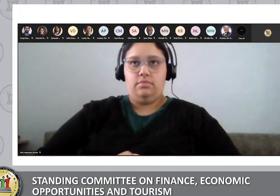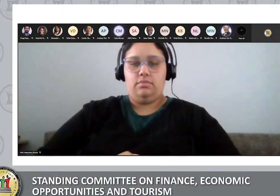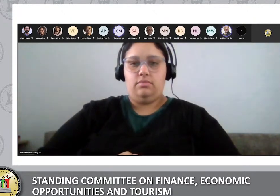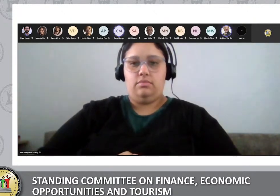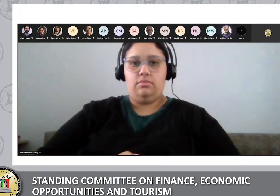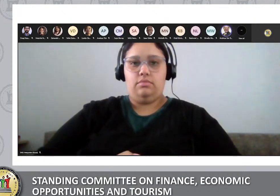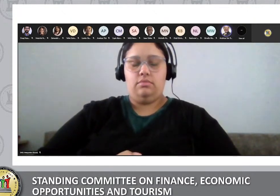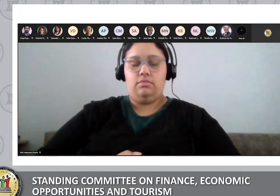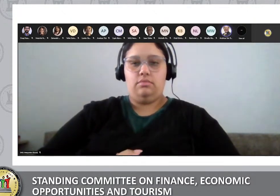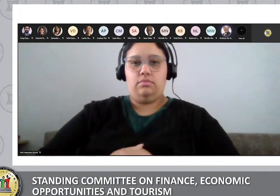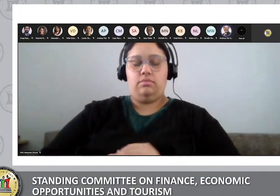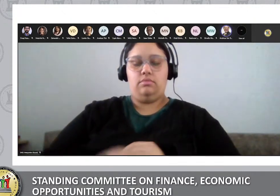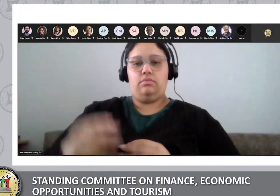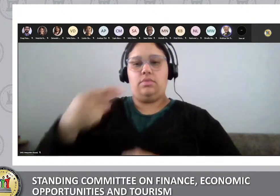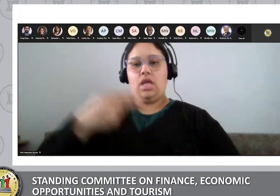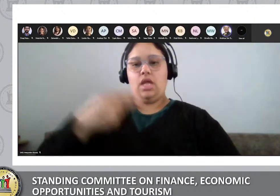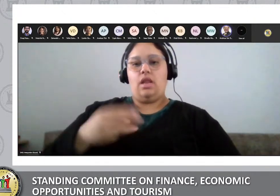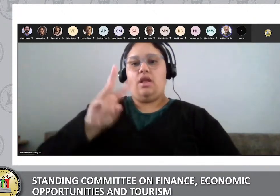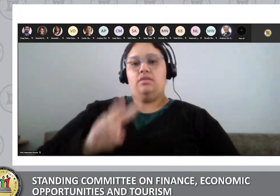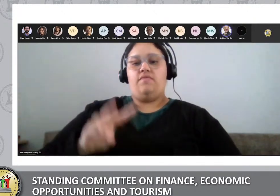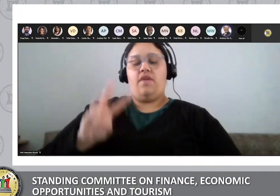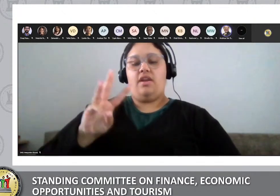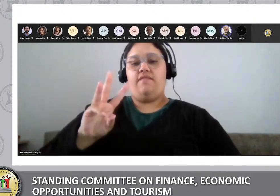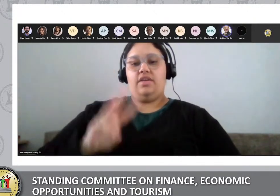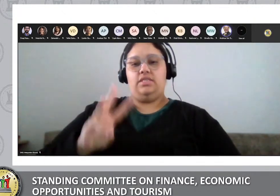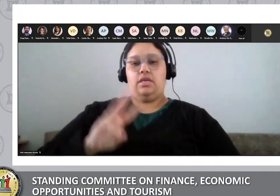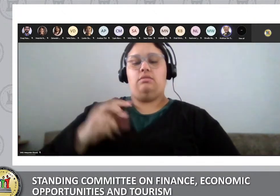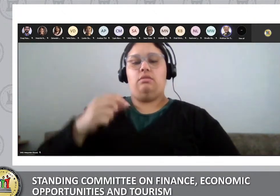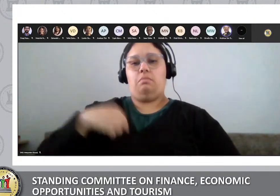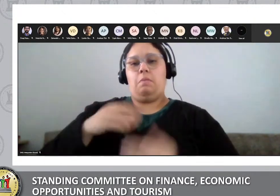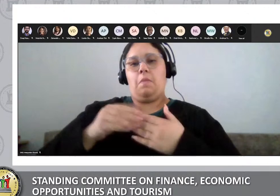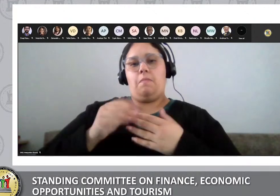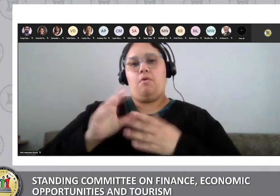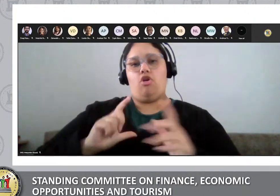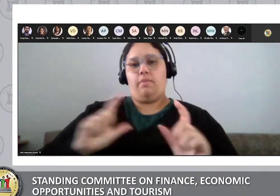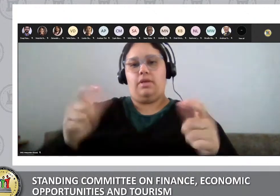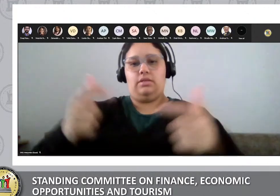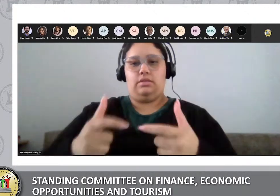Good afternoon, Chair. Andrikus van der Westhuizen, member of the committee.